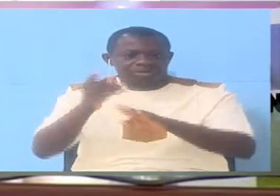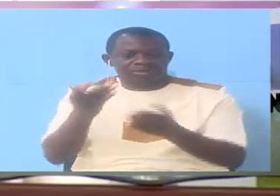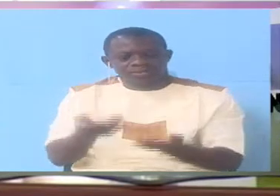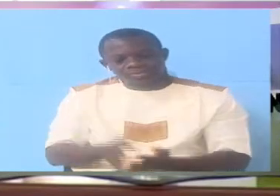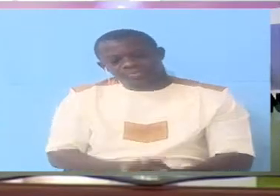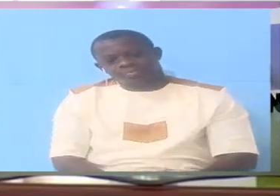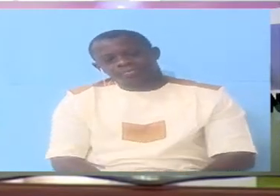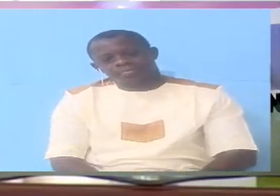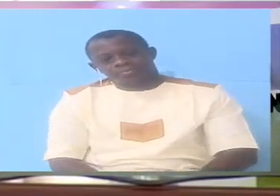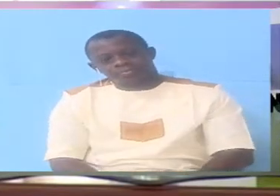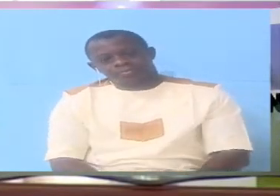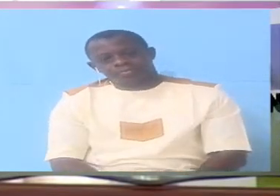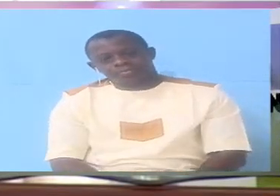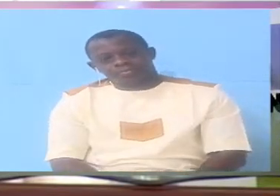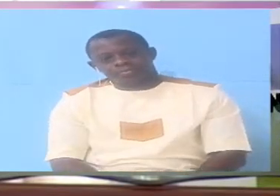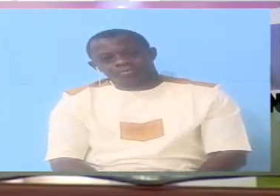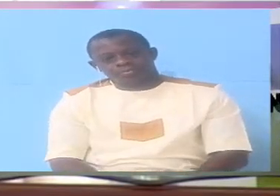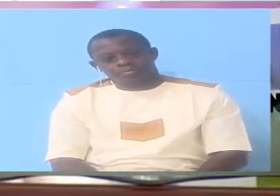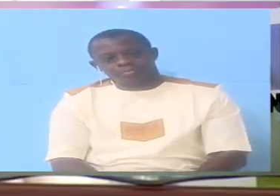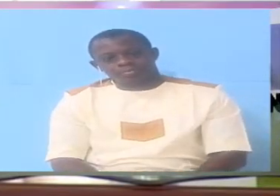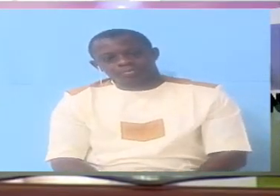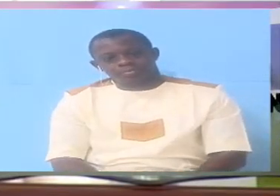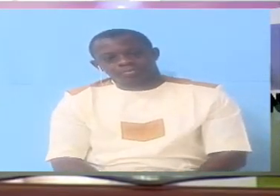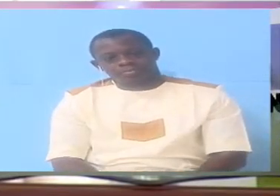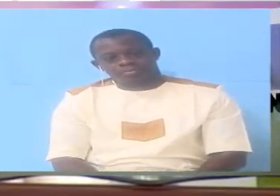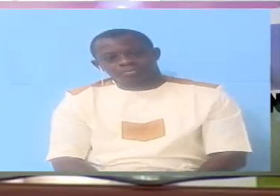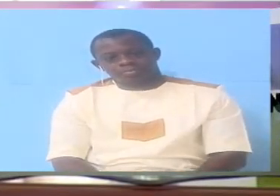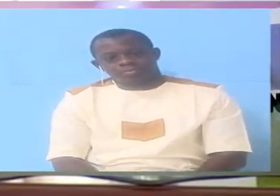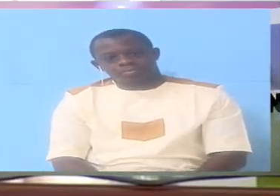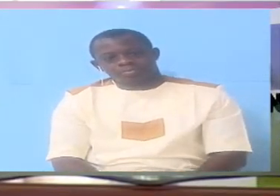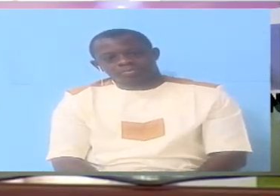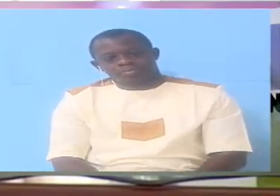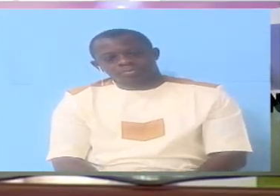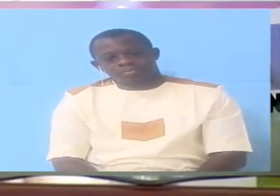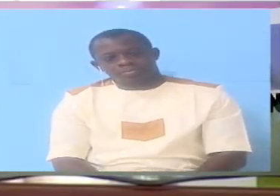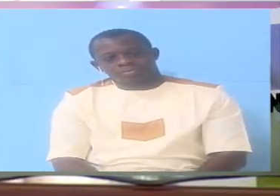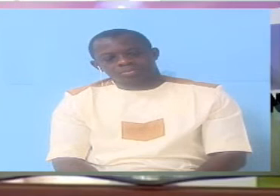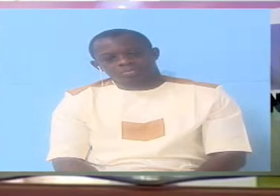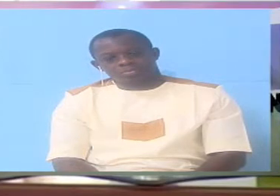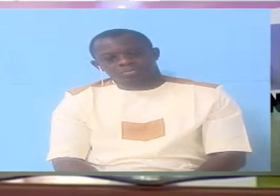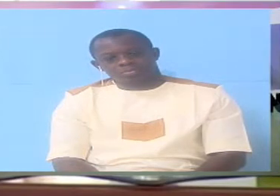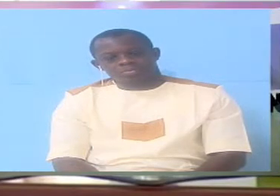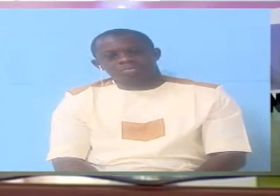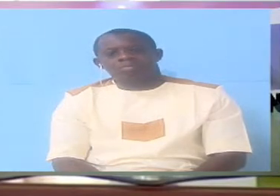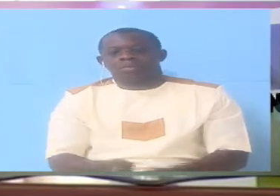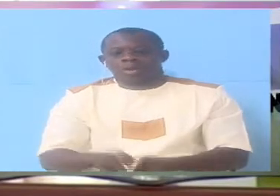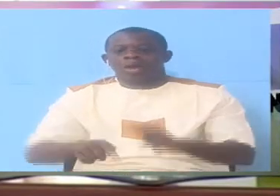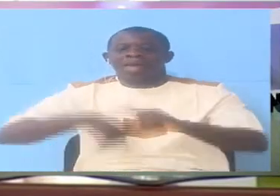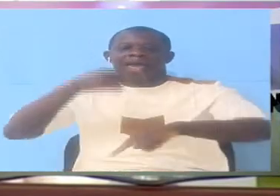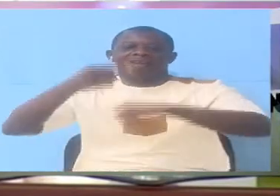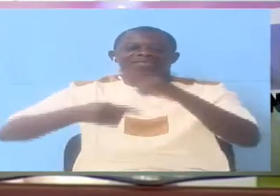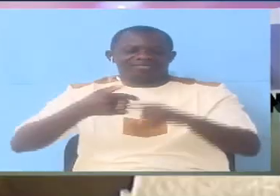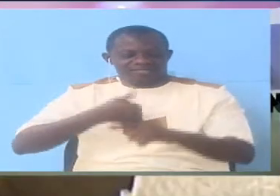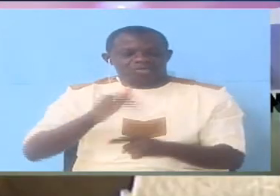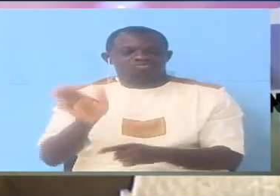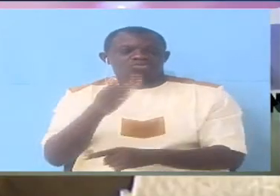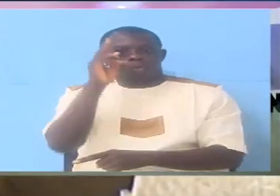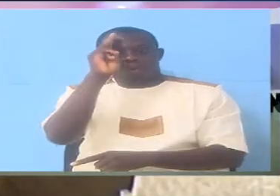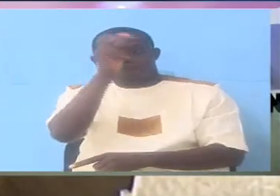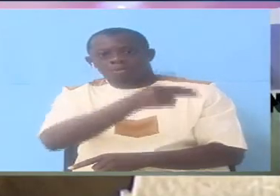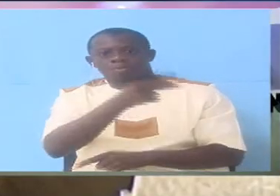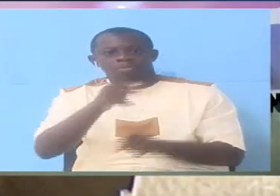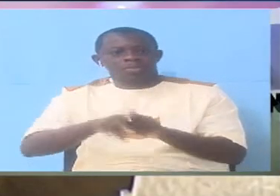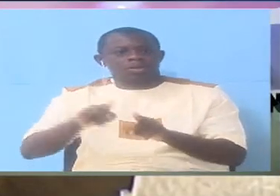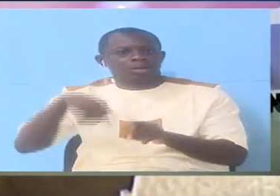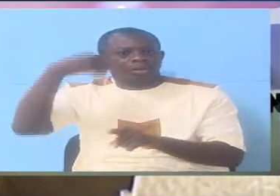yóbbu. ci place yoo xam ne xawma leen. Thereafter, I went home, and the following